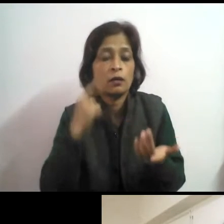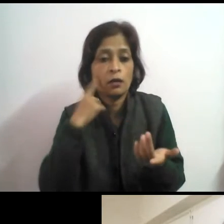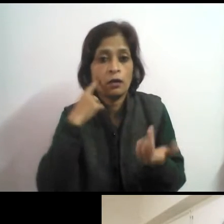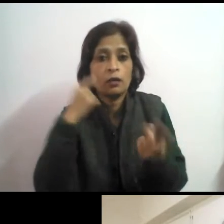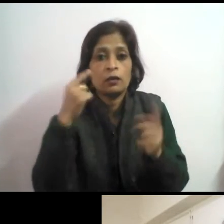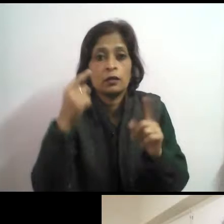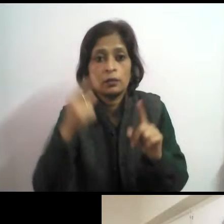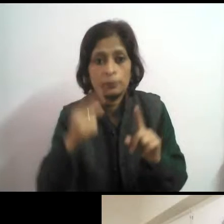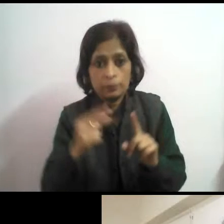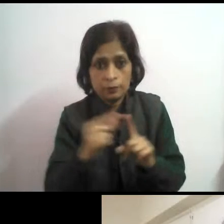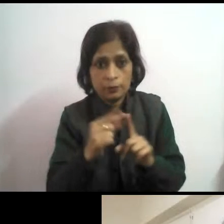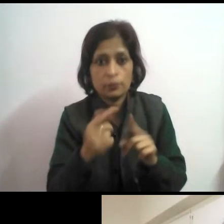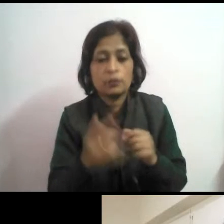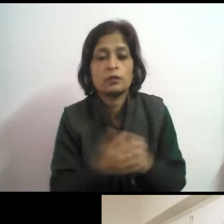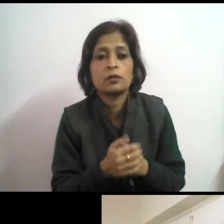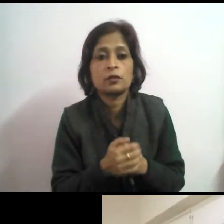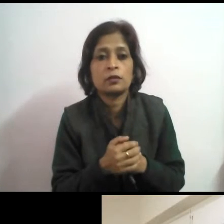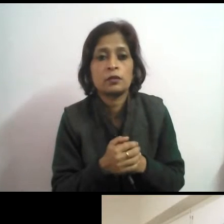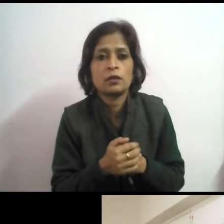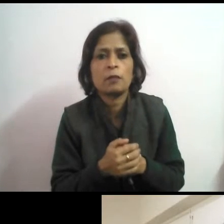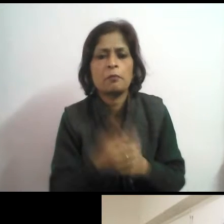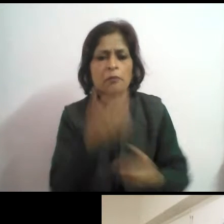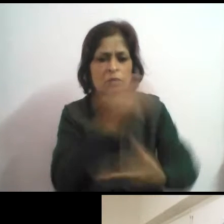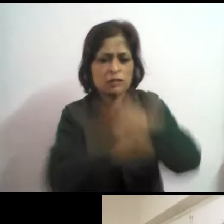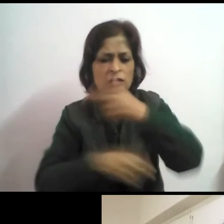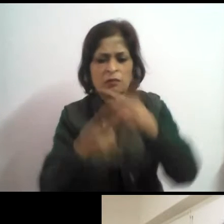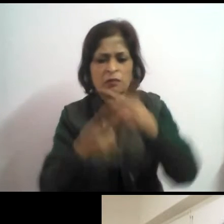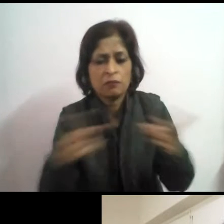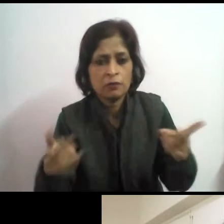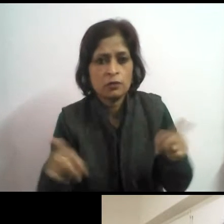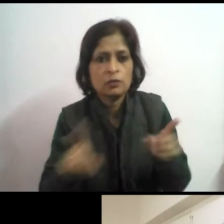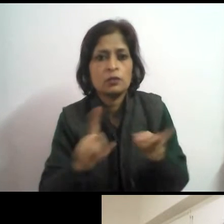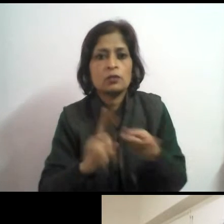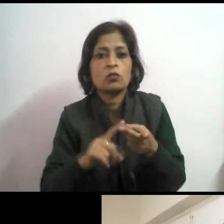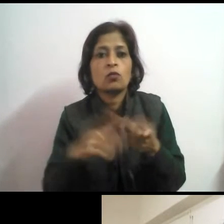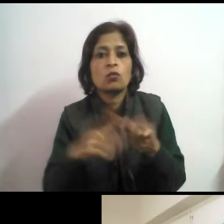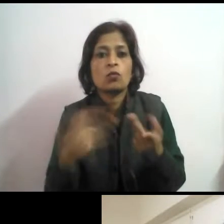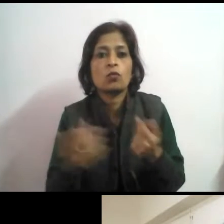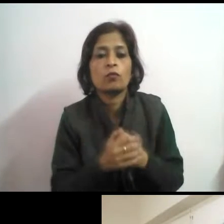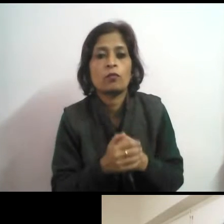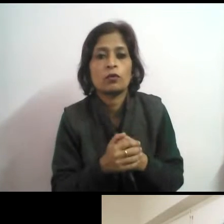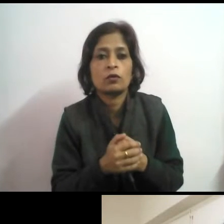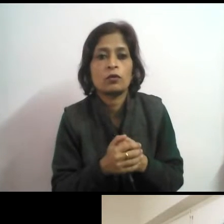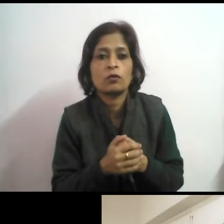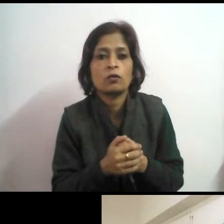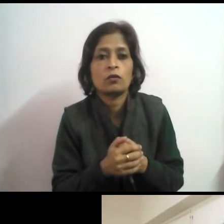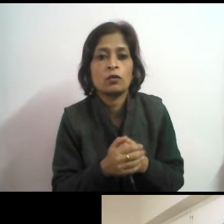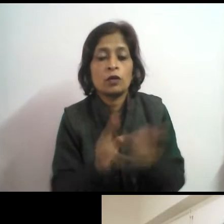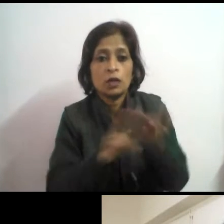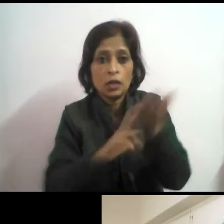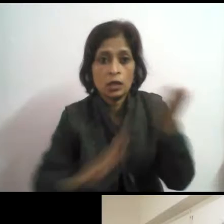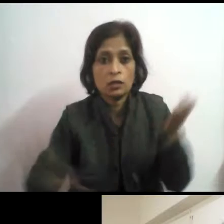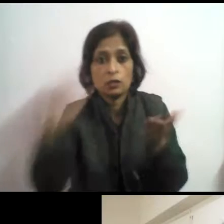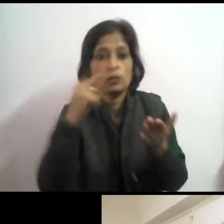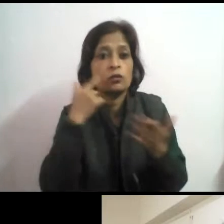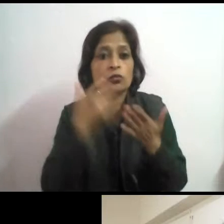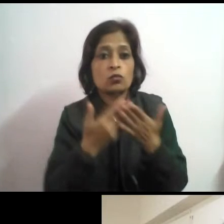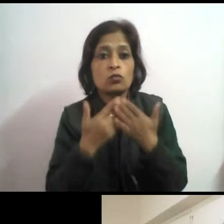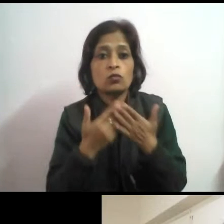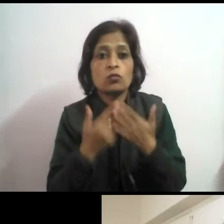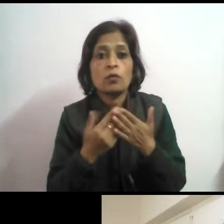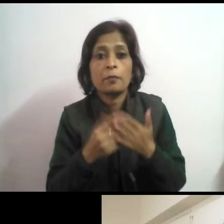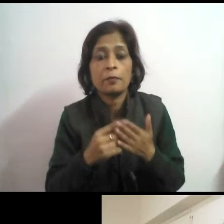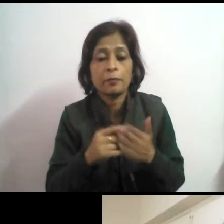Institute Empowerment of Persons with Multiple Disability, and National Institute of Empowerment of Persons with